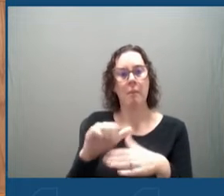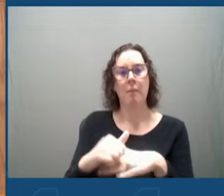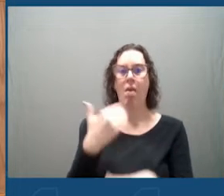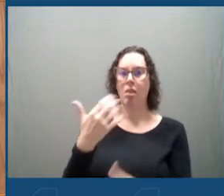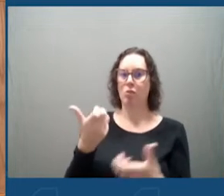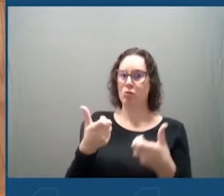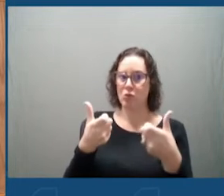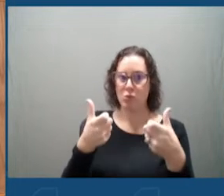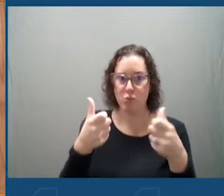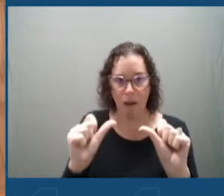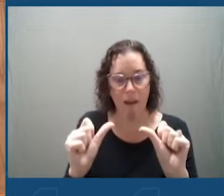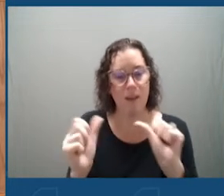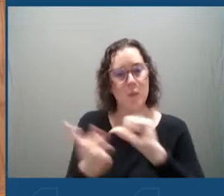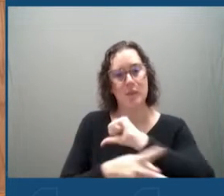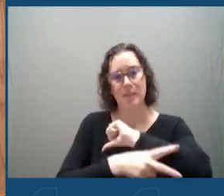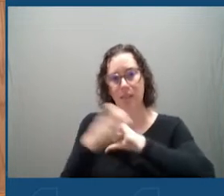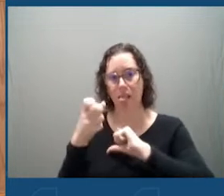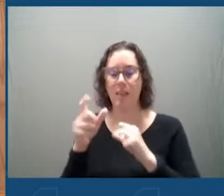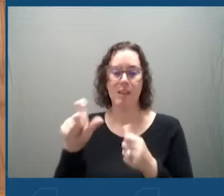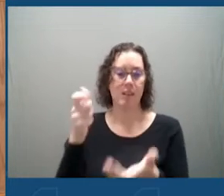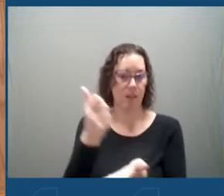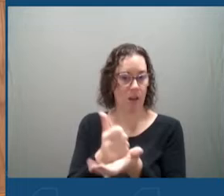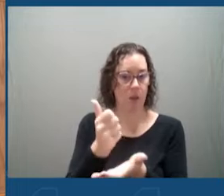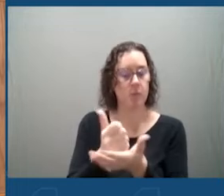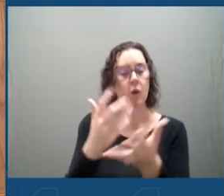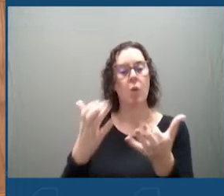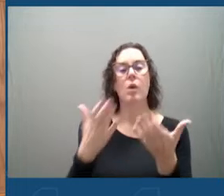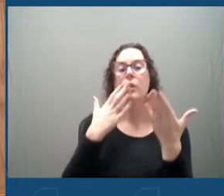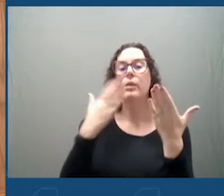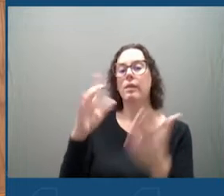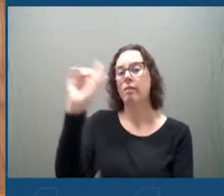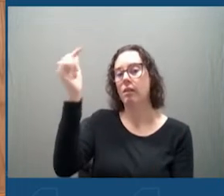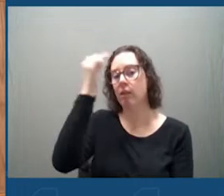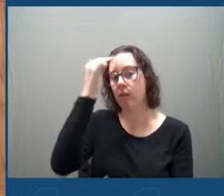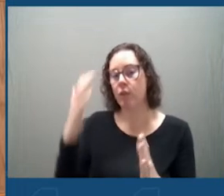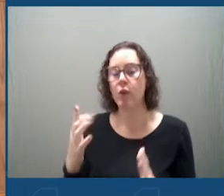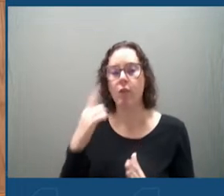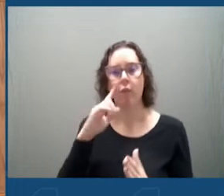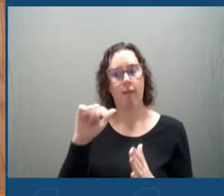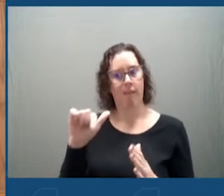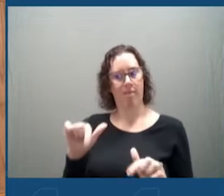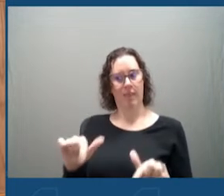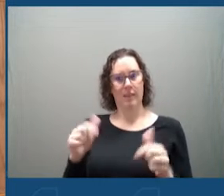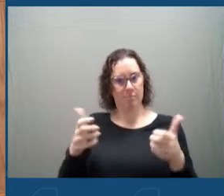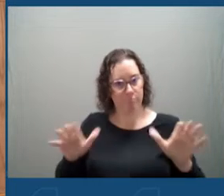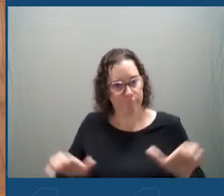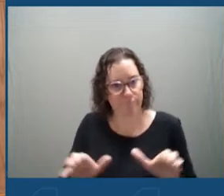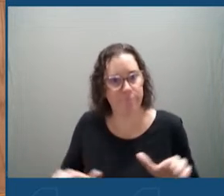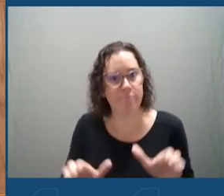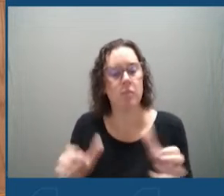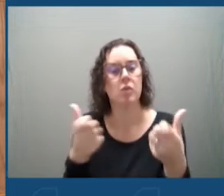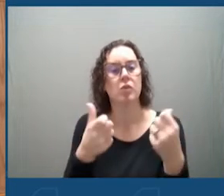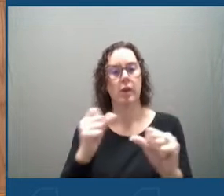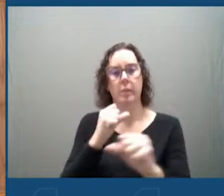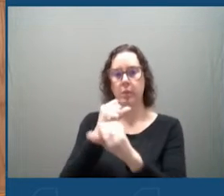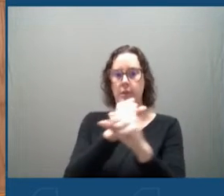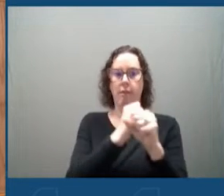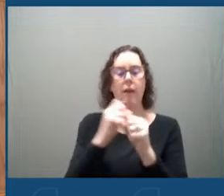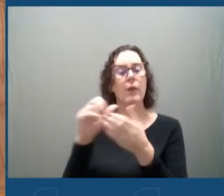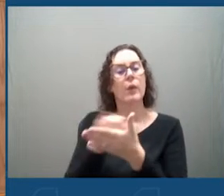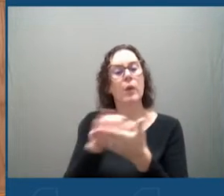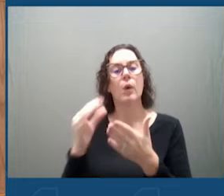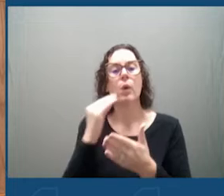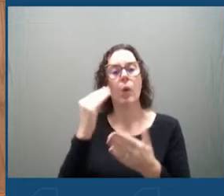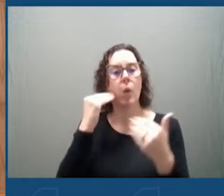to recognize and I want to thank Governor Kathy Hochul for taking this effort and for her efforts to protect New York homeowners from this